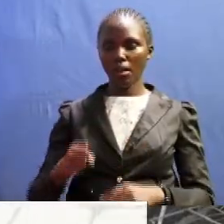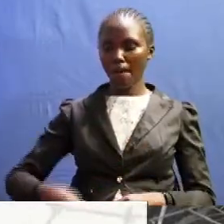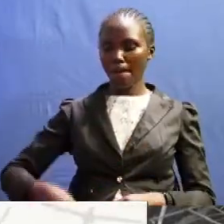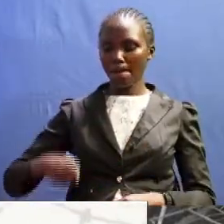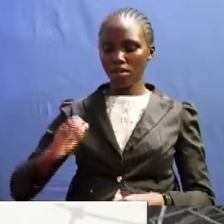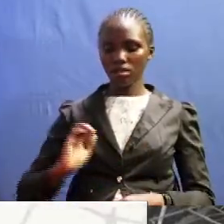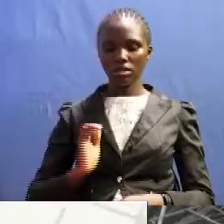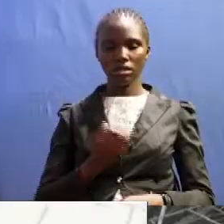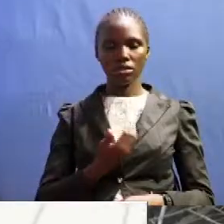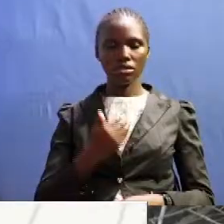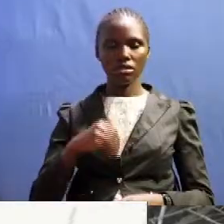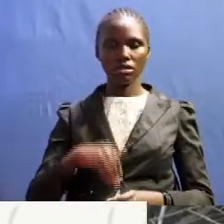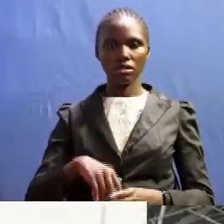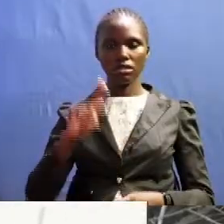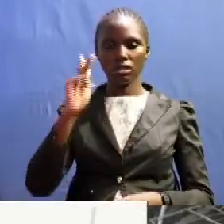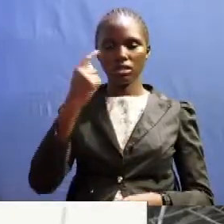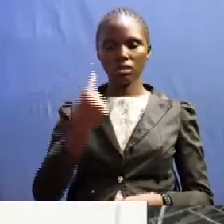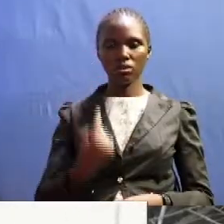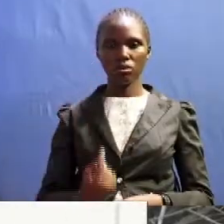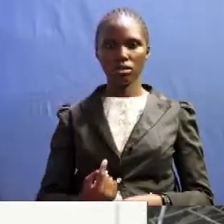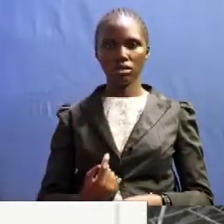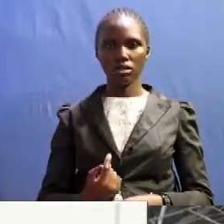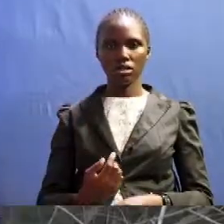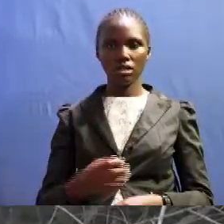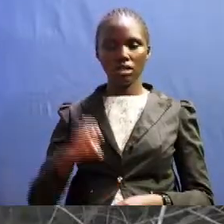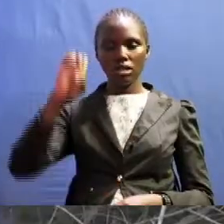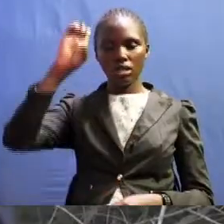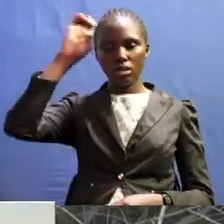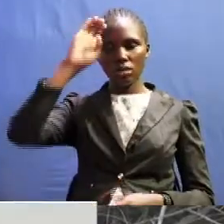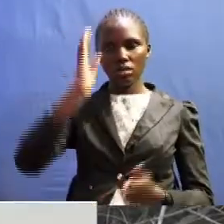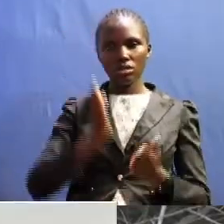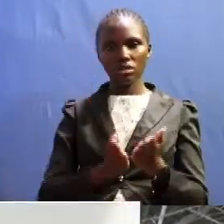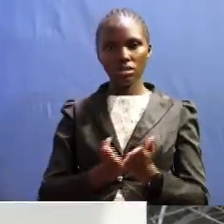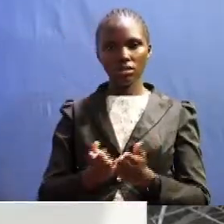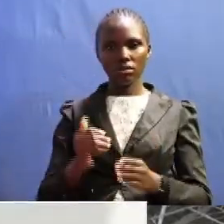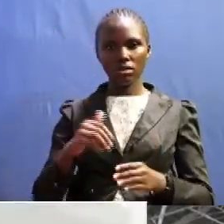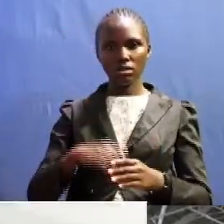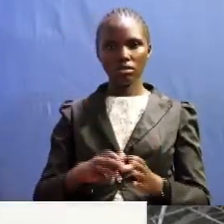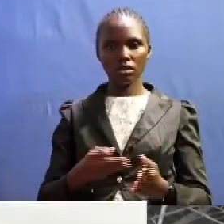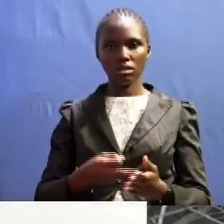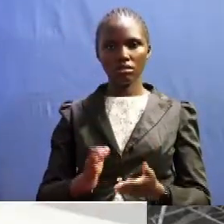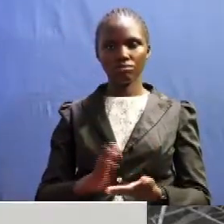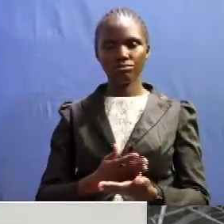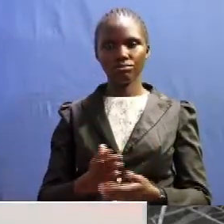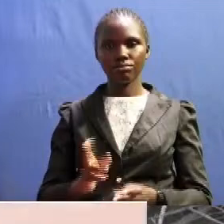ya Kenya Kwanza government, the education sector has been getting the lion's share.